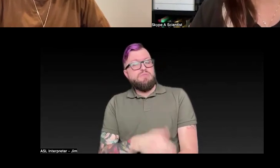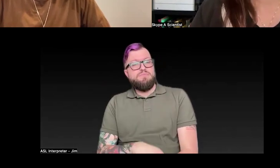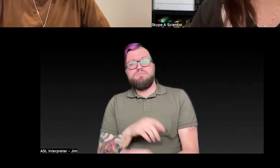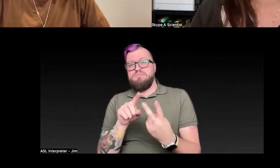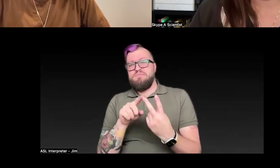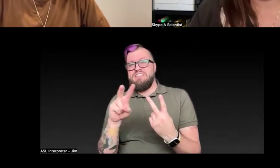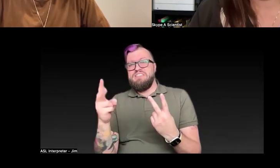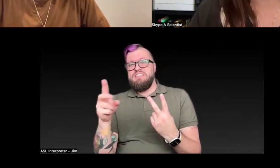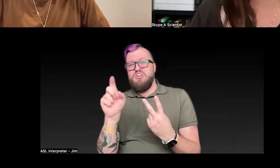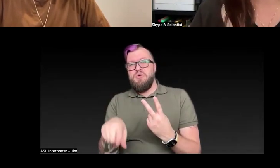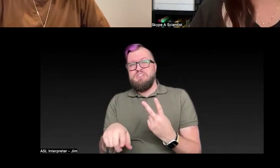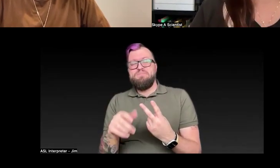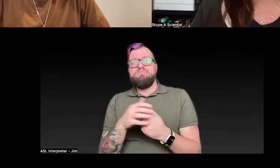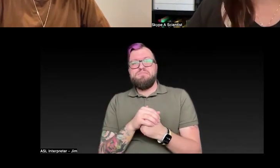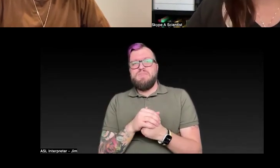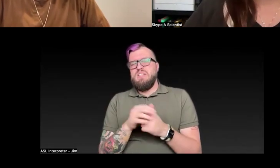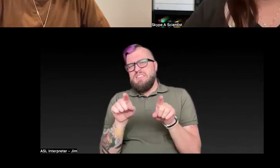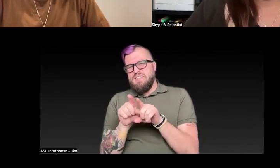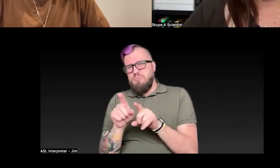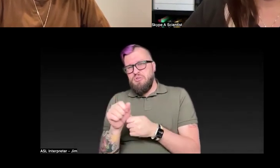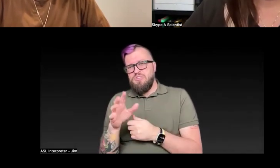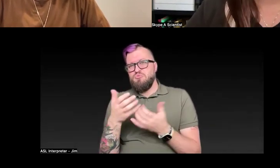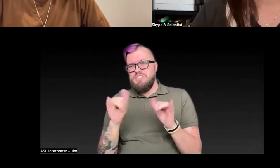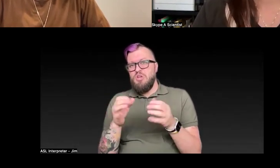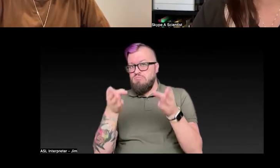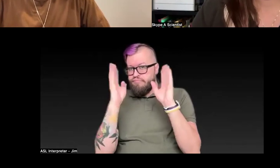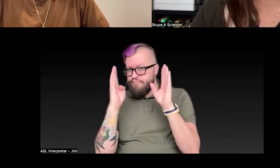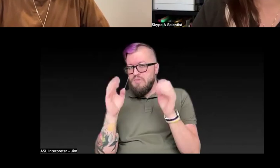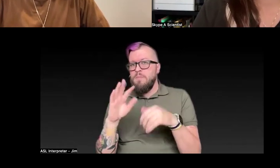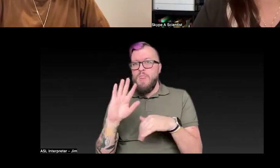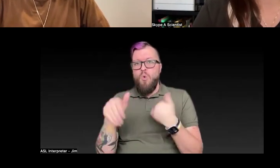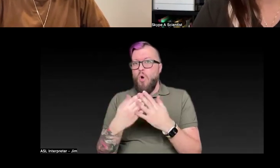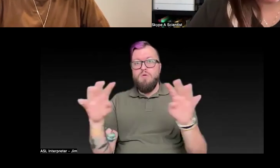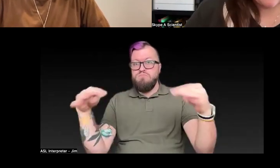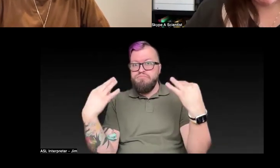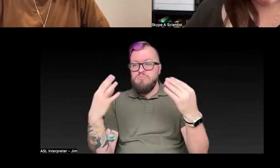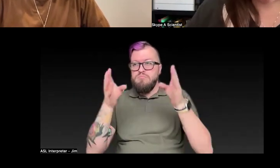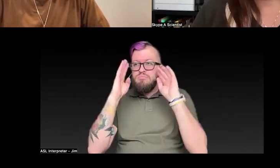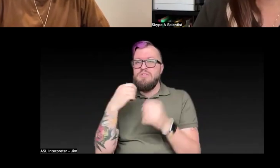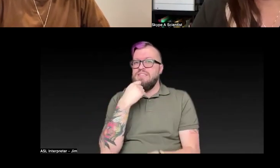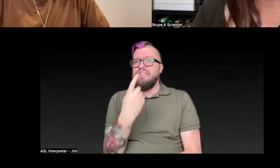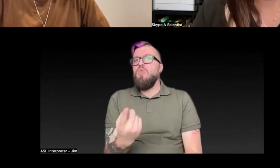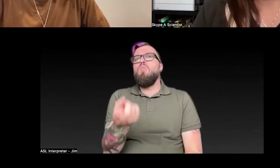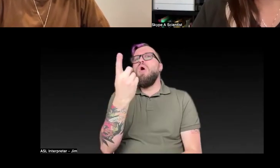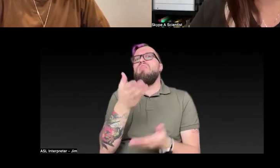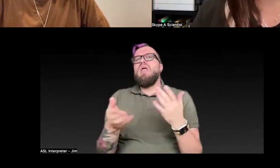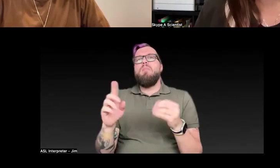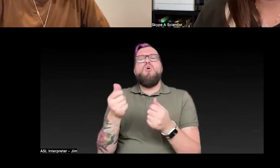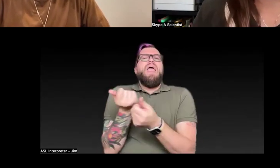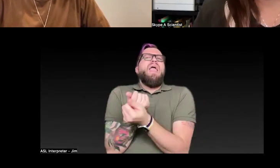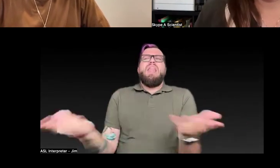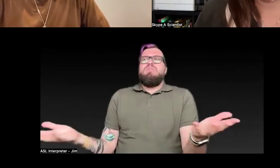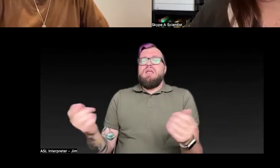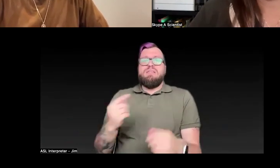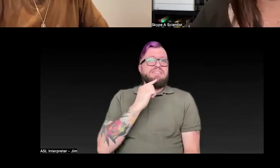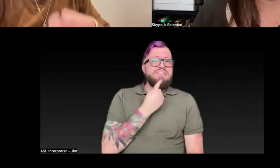second question is very similar. You still have everybody's attention in the world, and you can tell Good. them one thing about anything. Whatever. It can be like